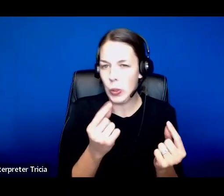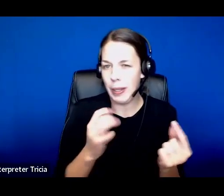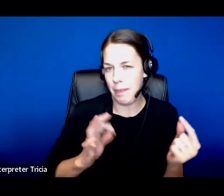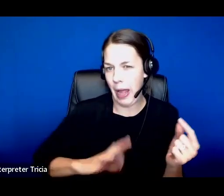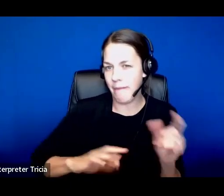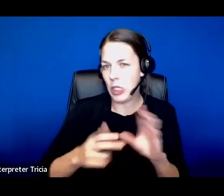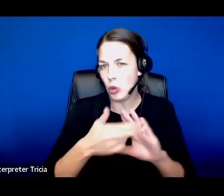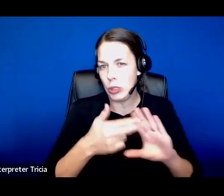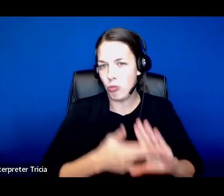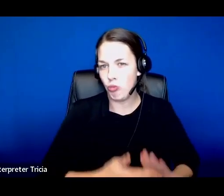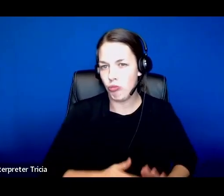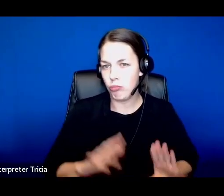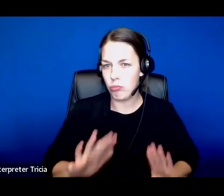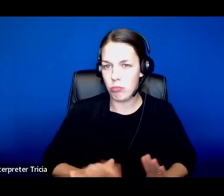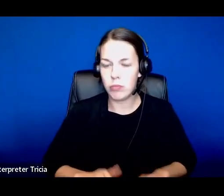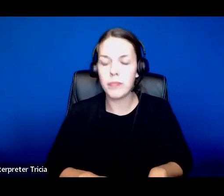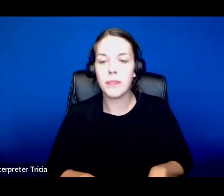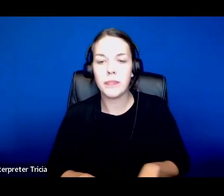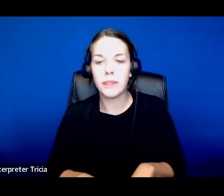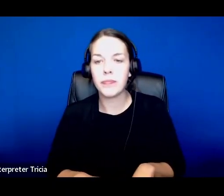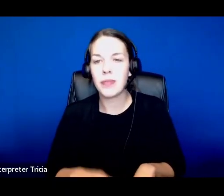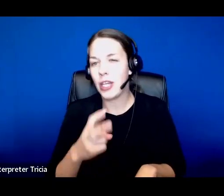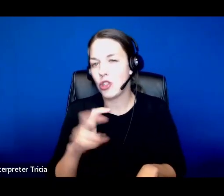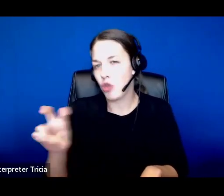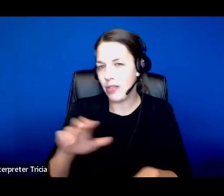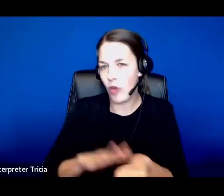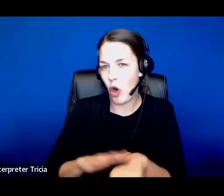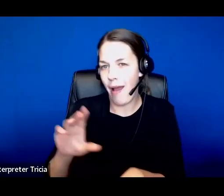beneficiary, by doing a transfer on death deed.